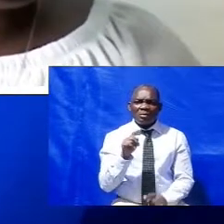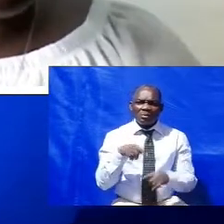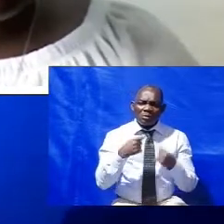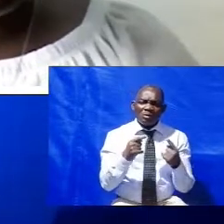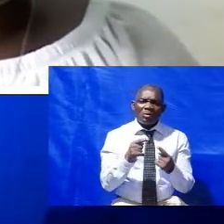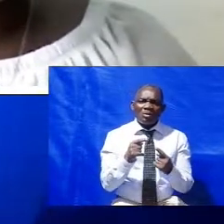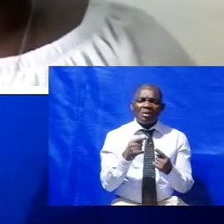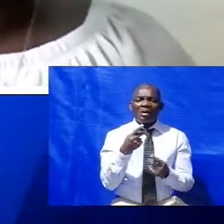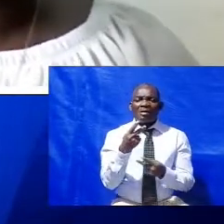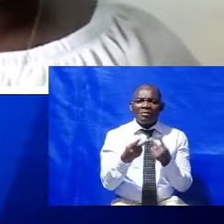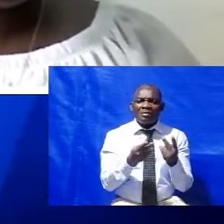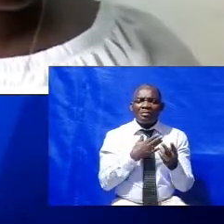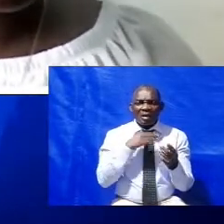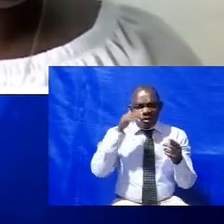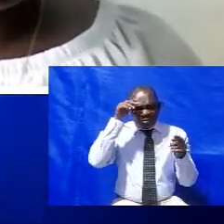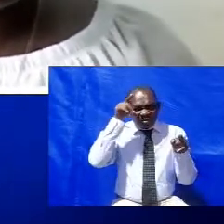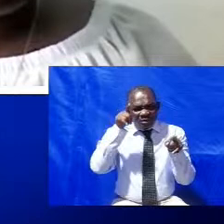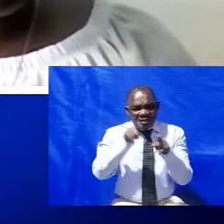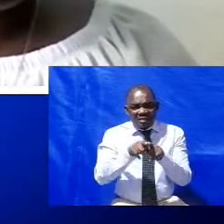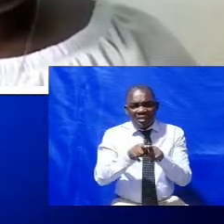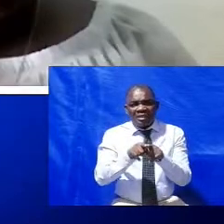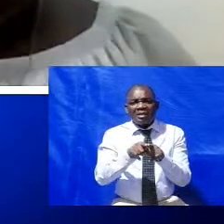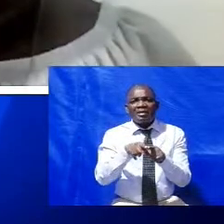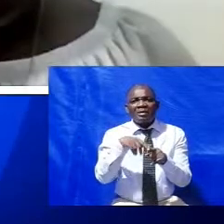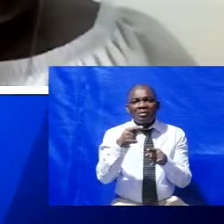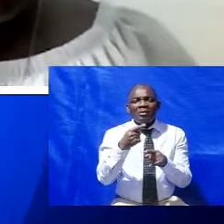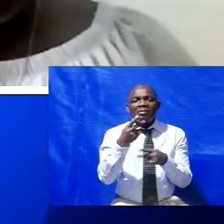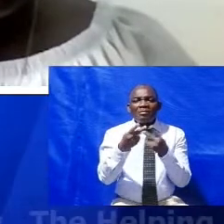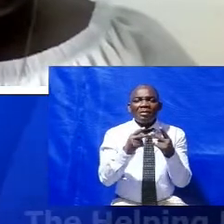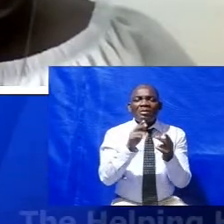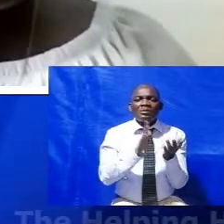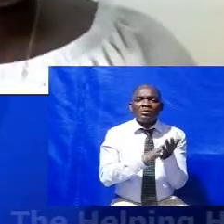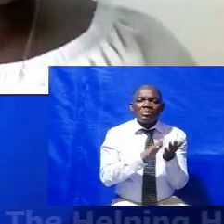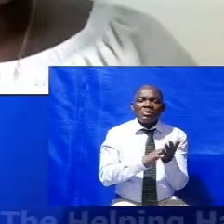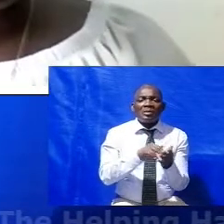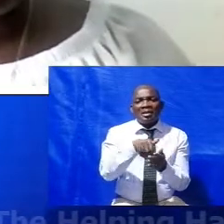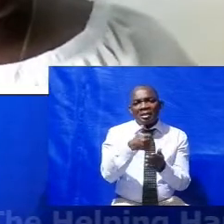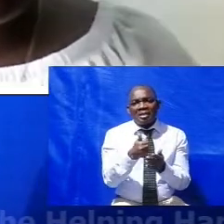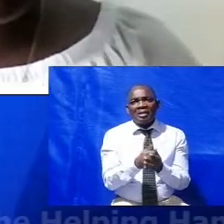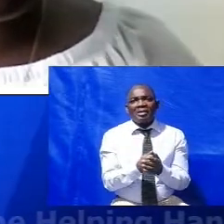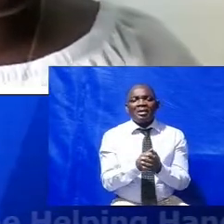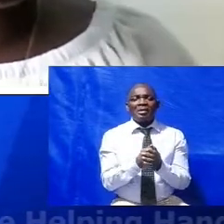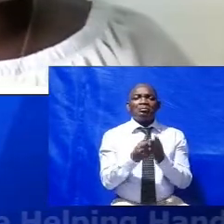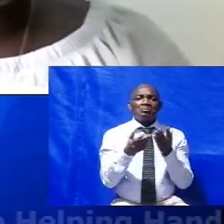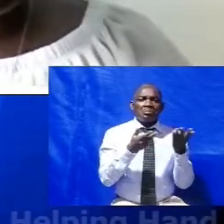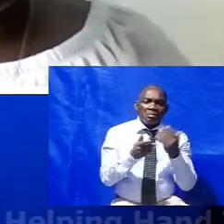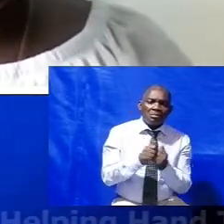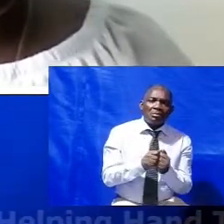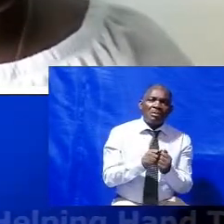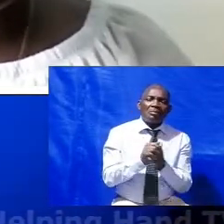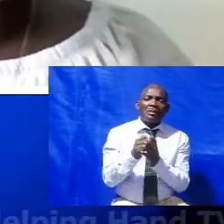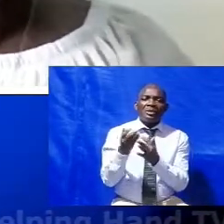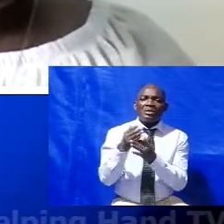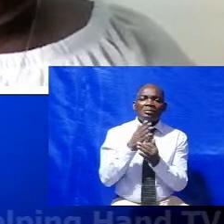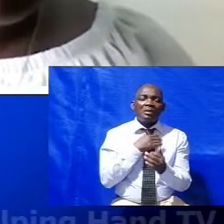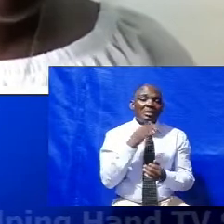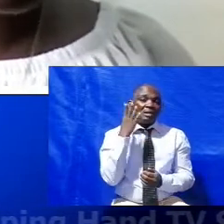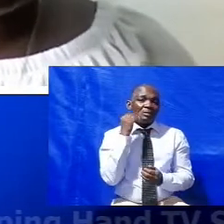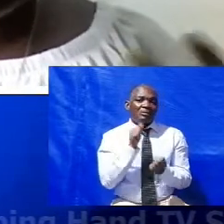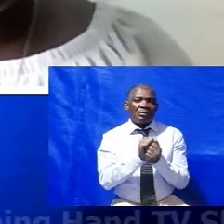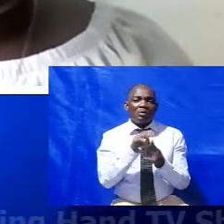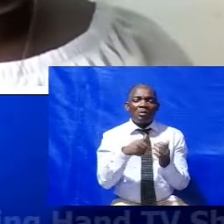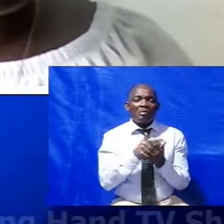of follow-ups and visit, like my brother who follows me, I had to visit him in school a lot and talk to him and share